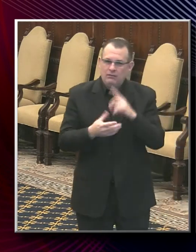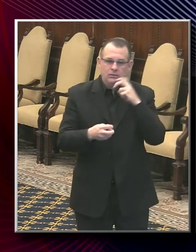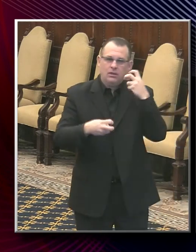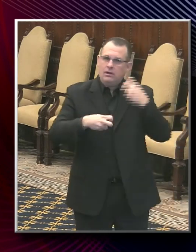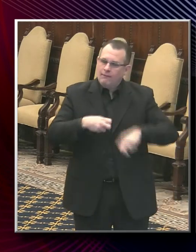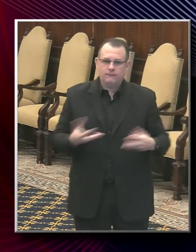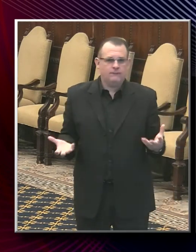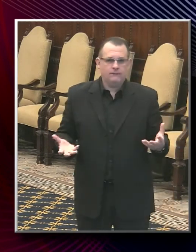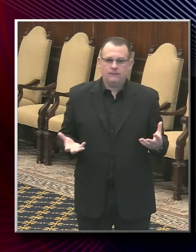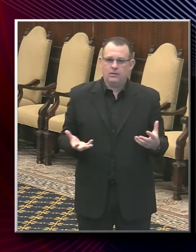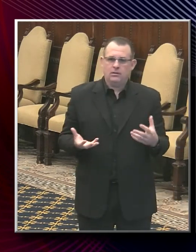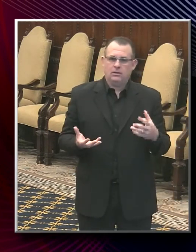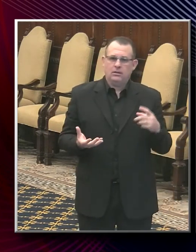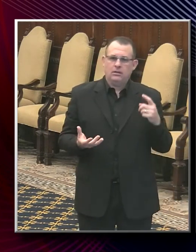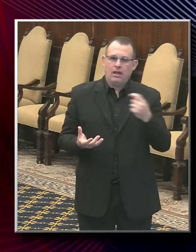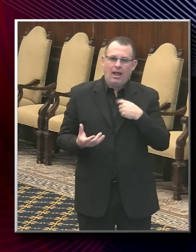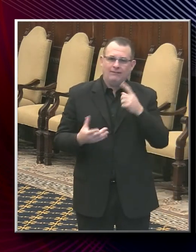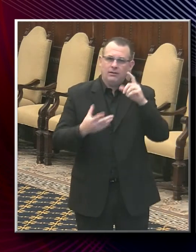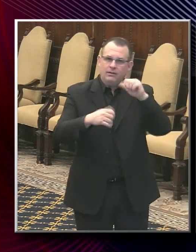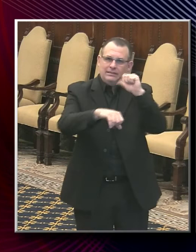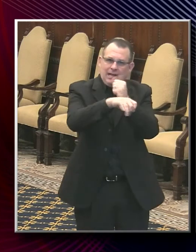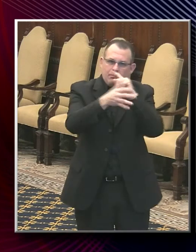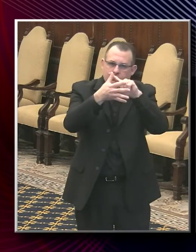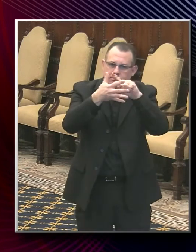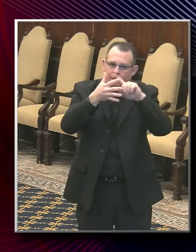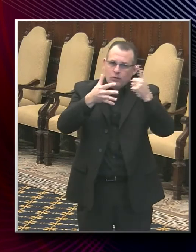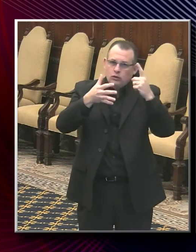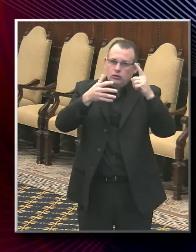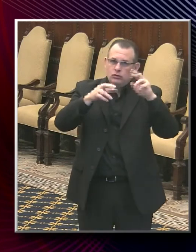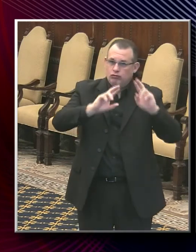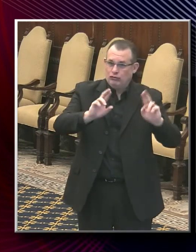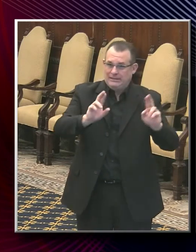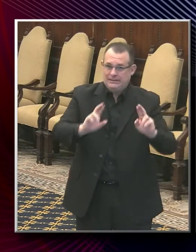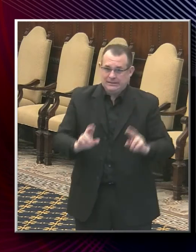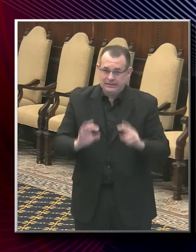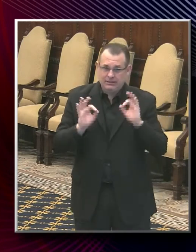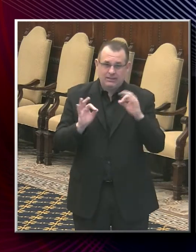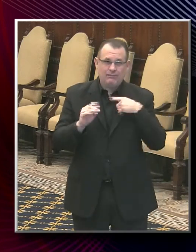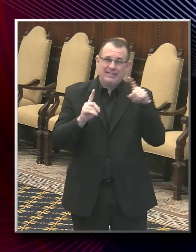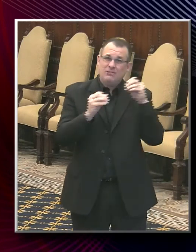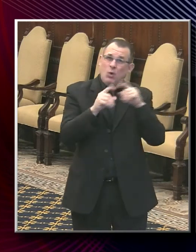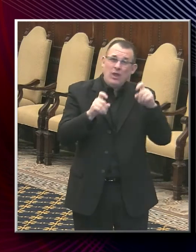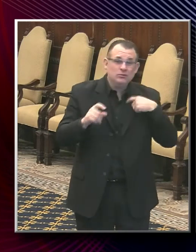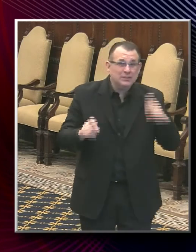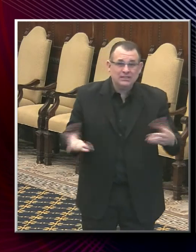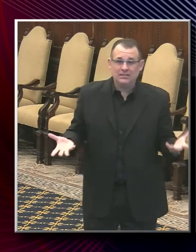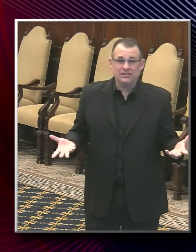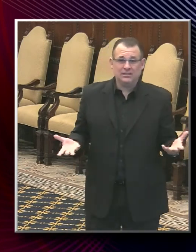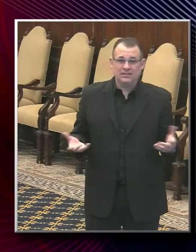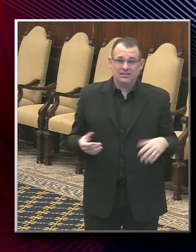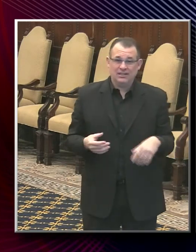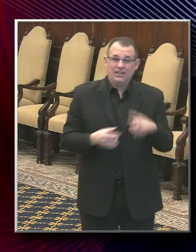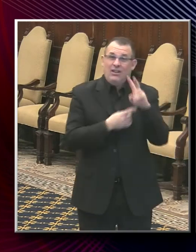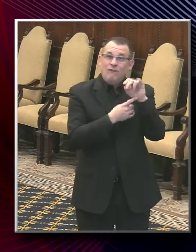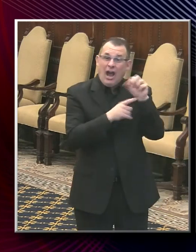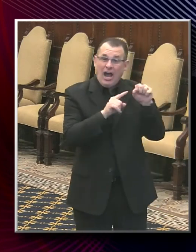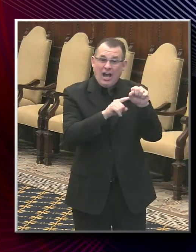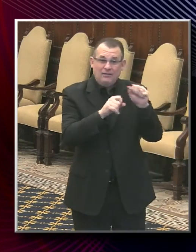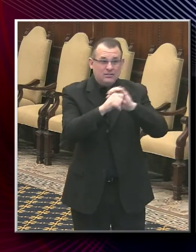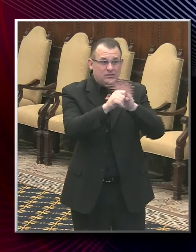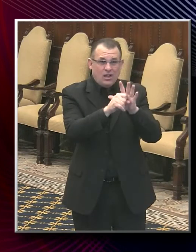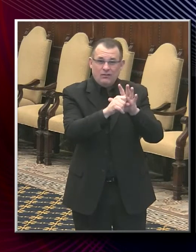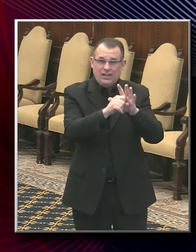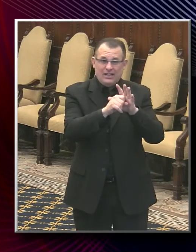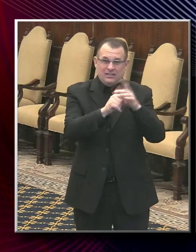conditions in place in order for us to reopen safely. If we can't test enough people to know where this virus is, then we can't reopen the economy. And I